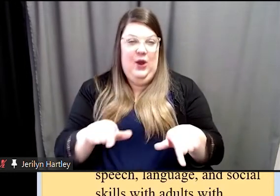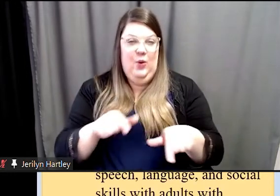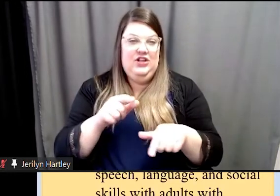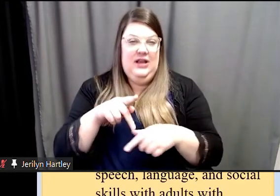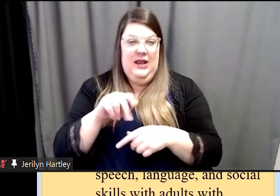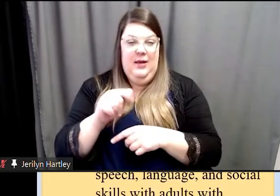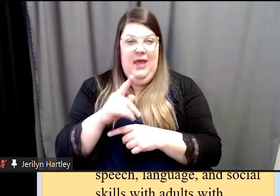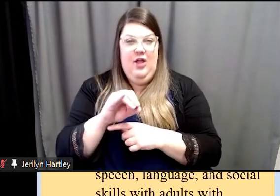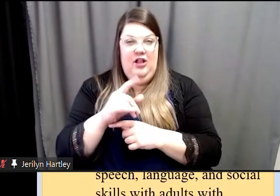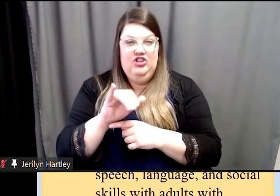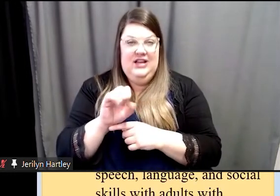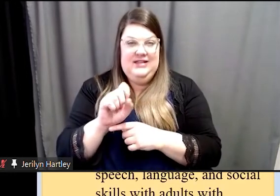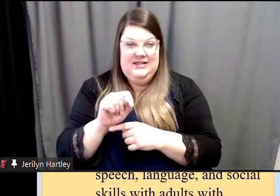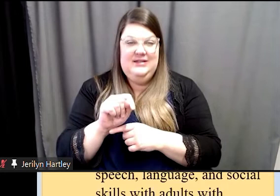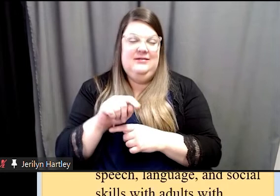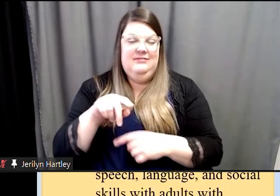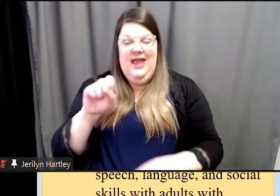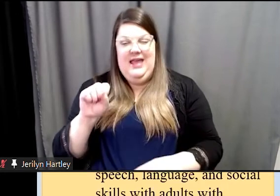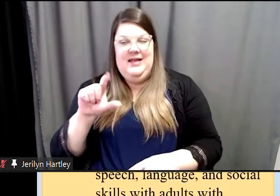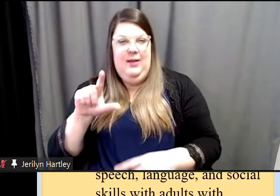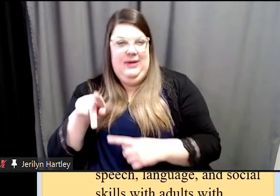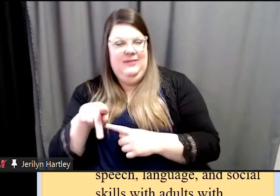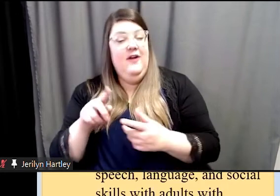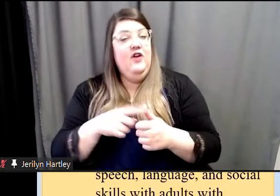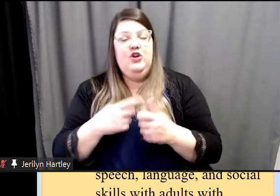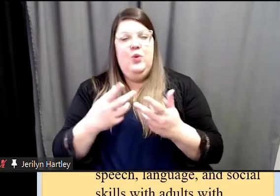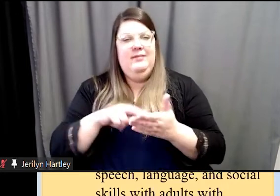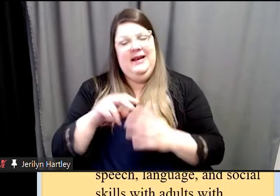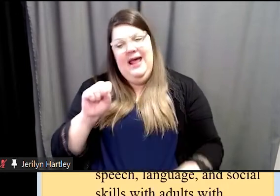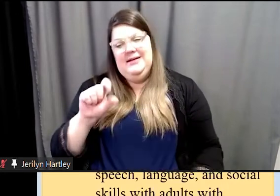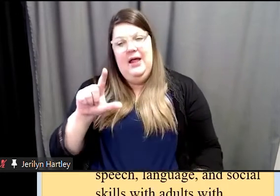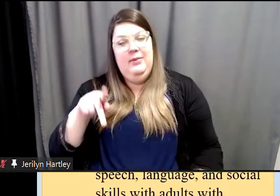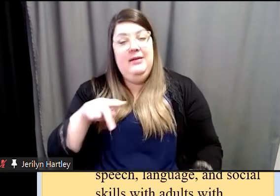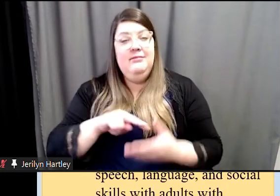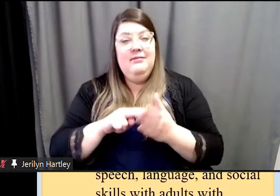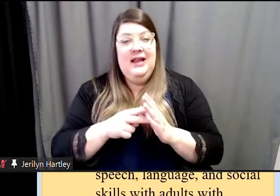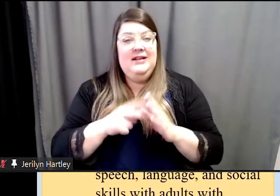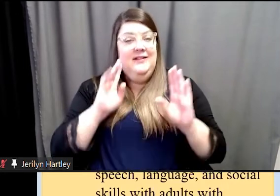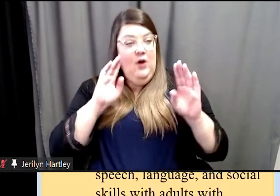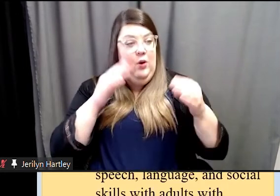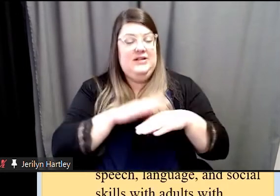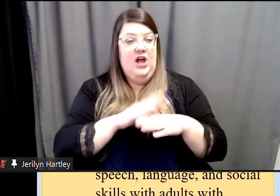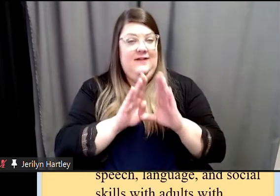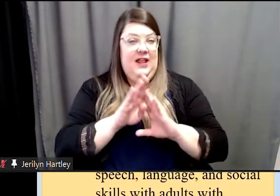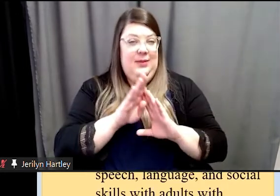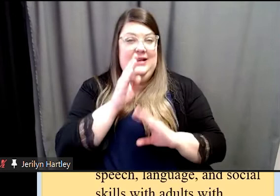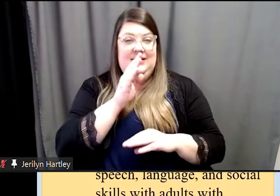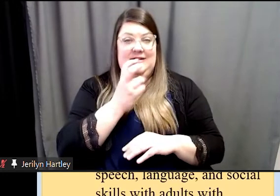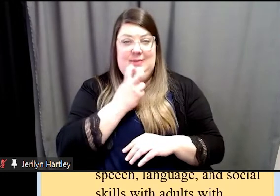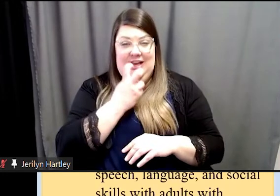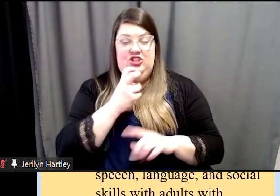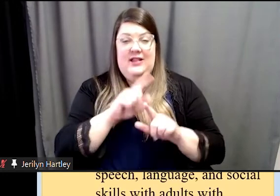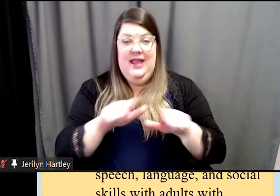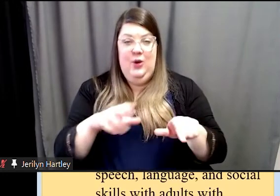pathologist, or SLP. So first, what is an SLP? SLPs focus on developing speech, language,